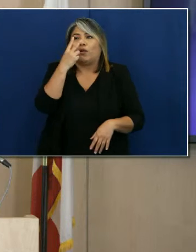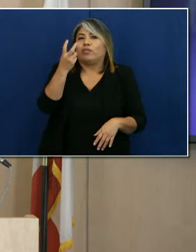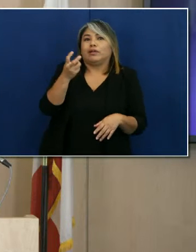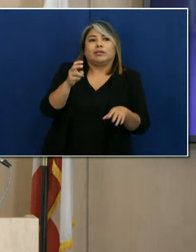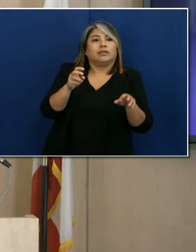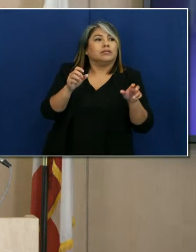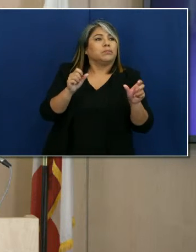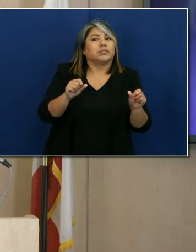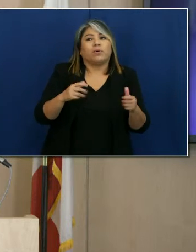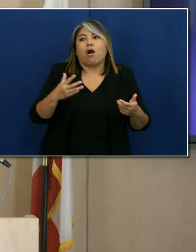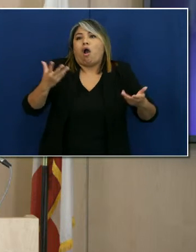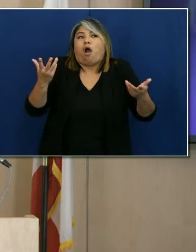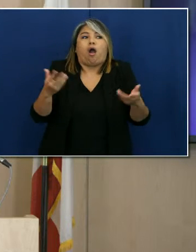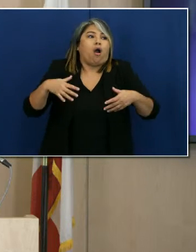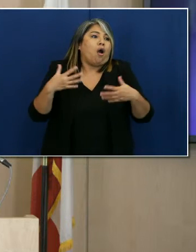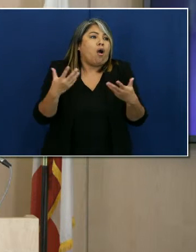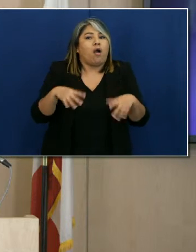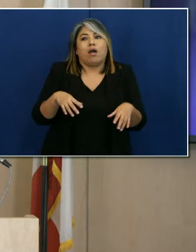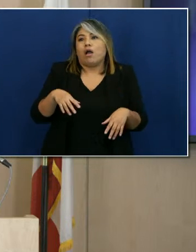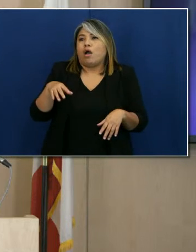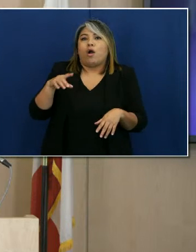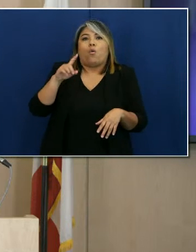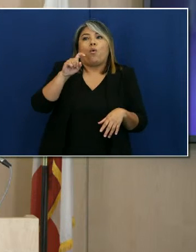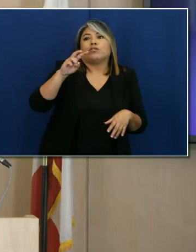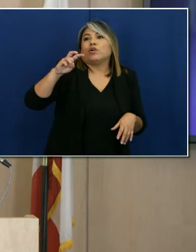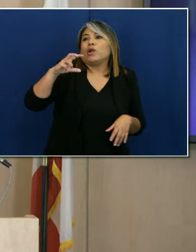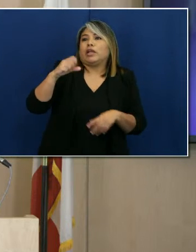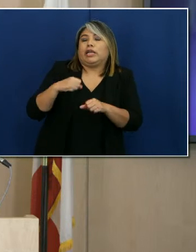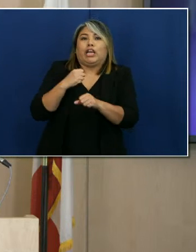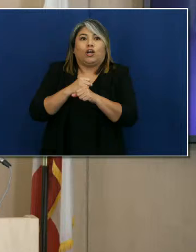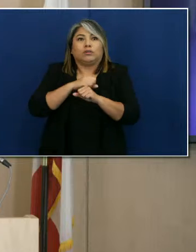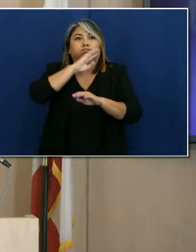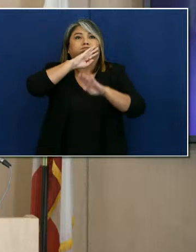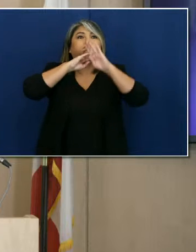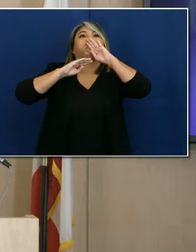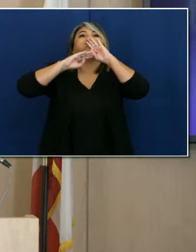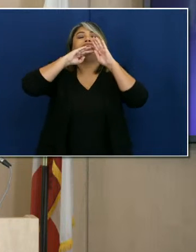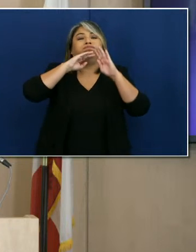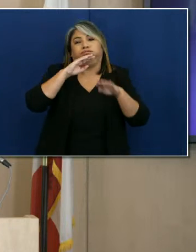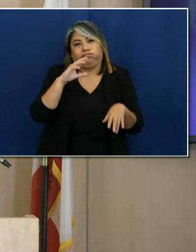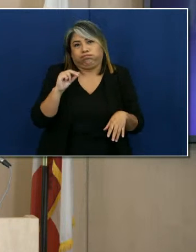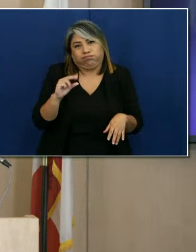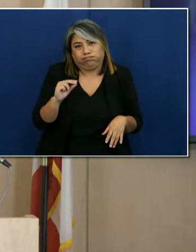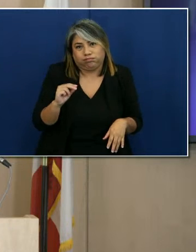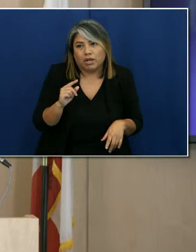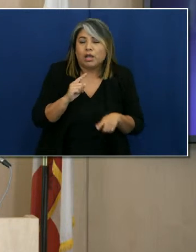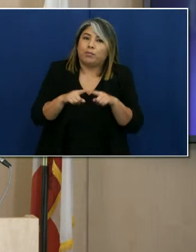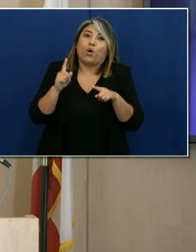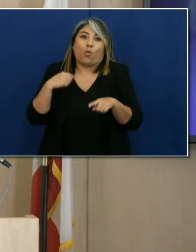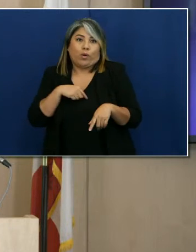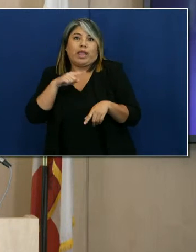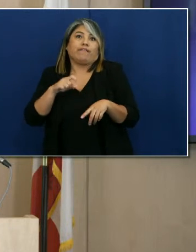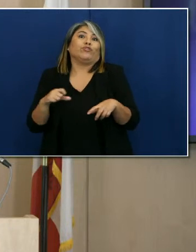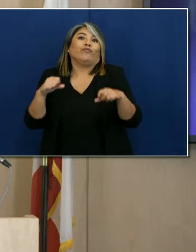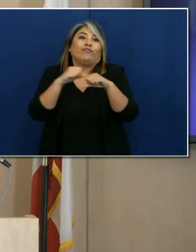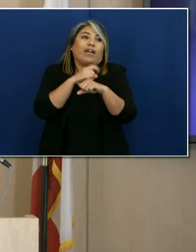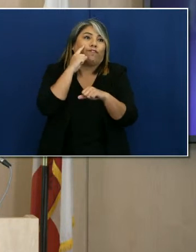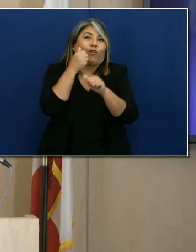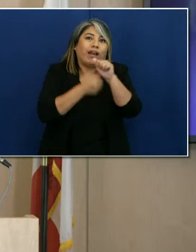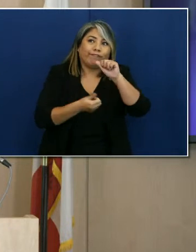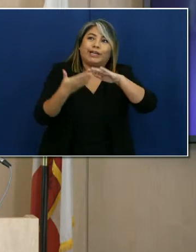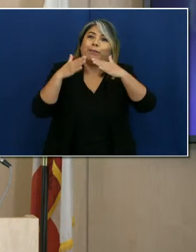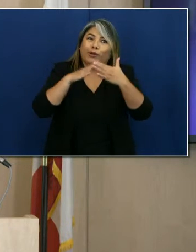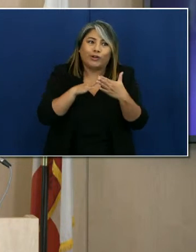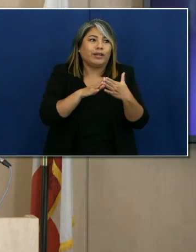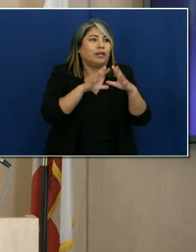can just wipe away hundreds of years of challenges that have been created, but we have to get in there and fight for every single community, and we have to get